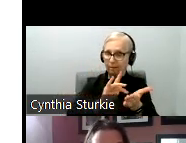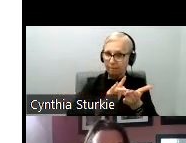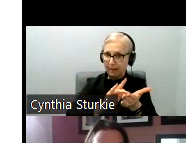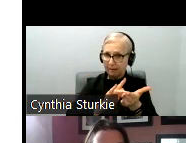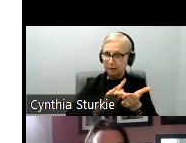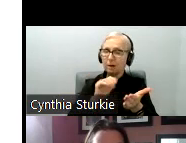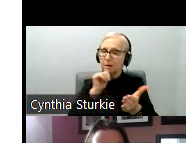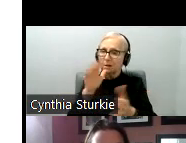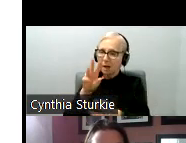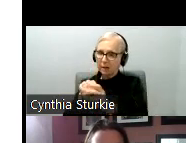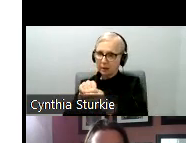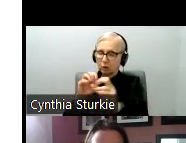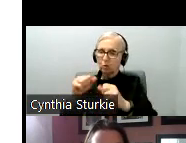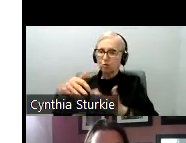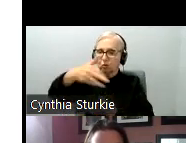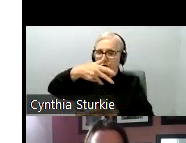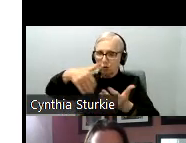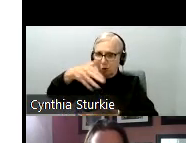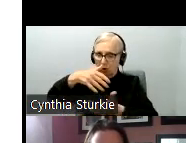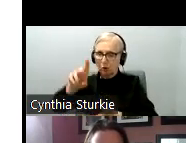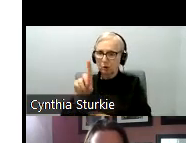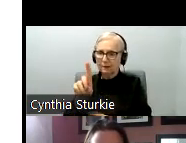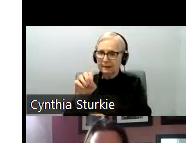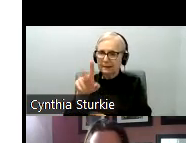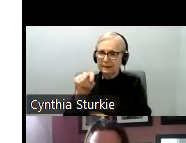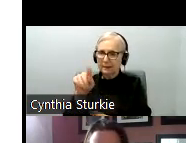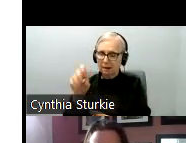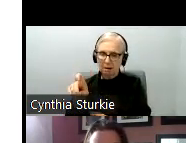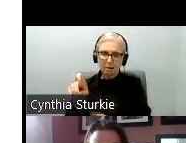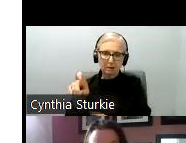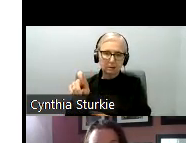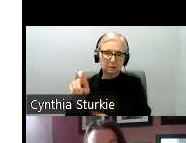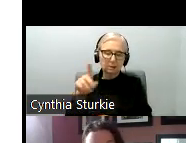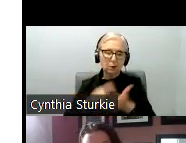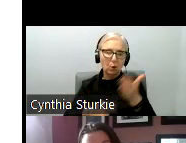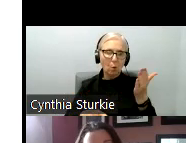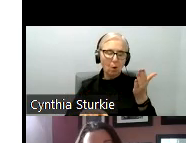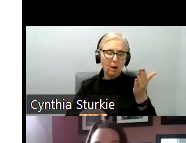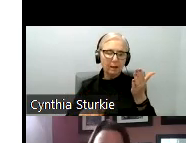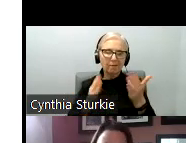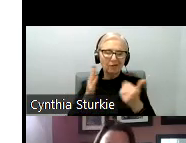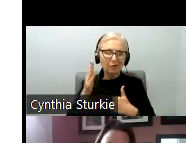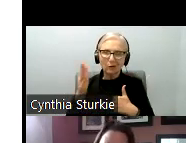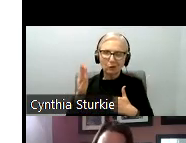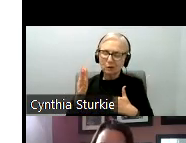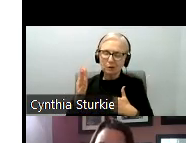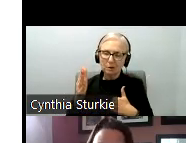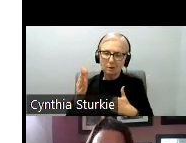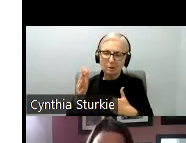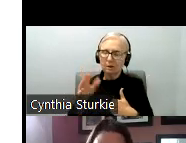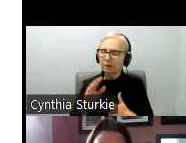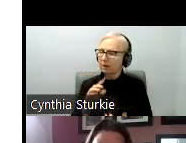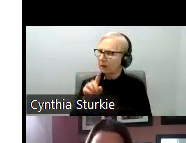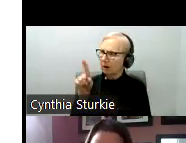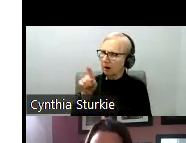talk a little bit more about current state for social detox and potential future state? Sure. And so, Tanya, you're talking